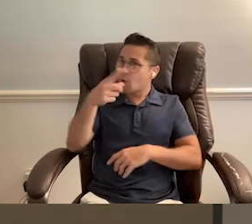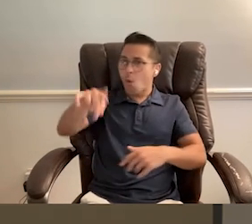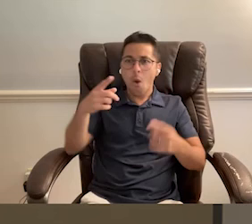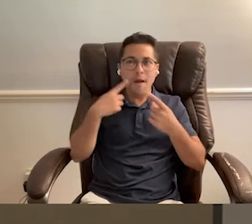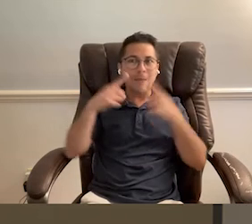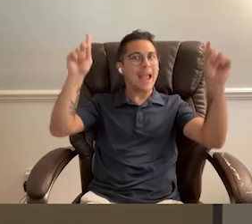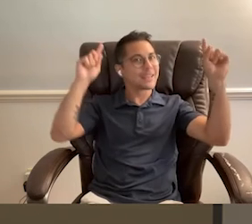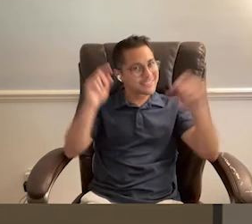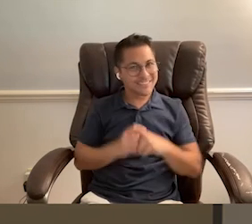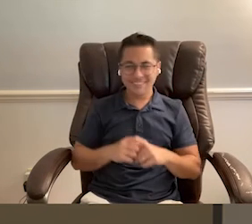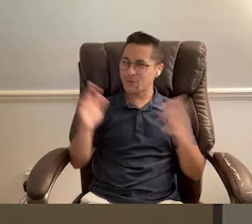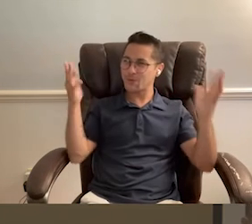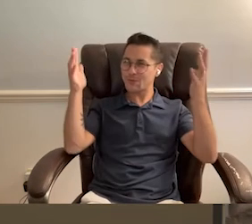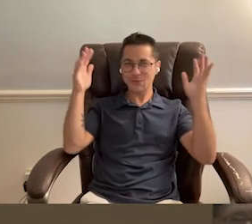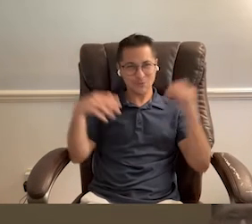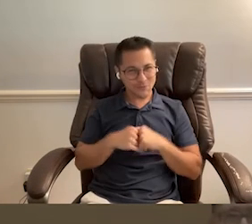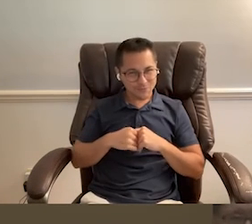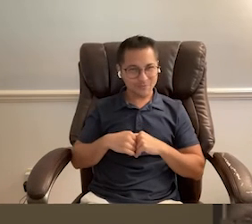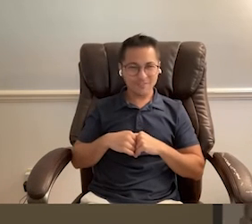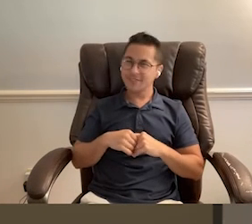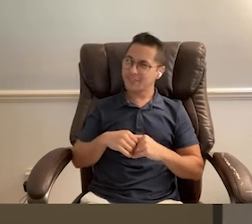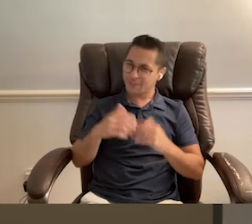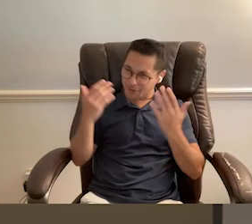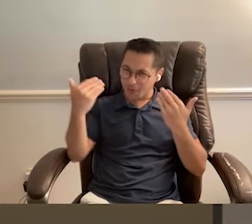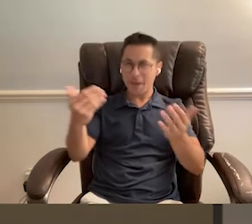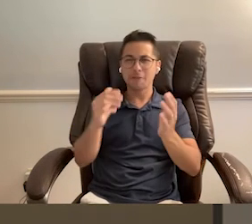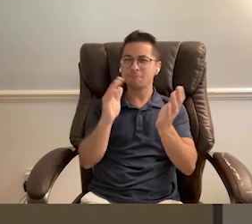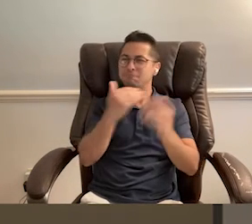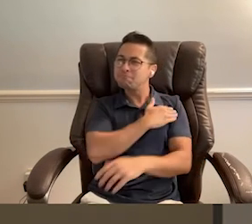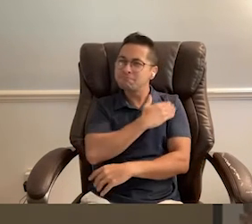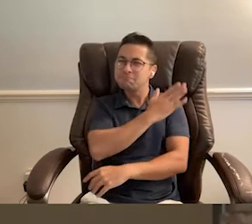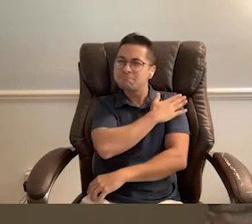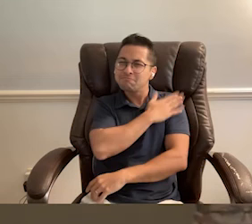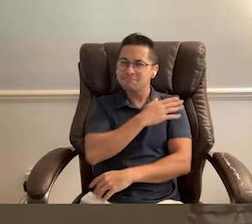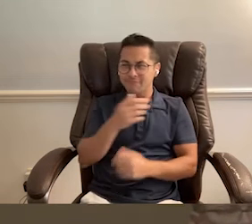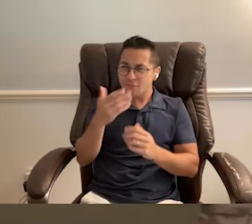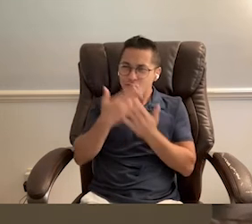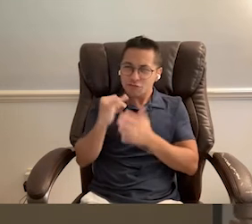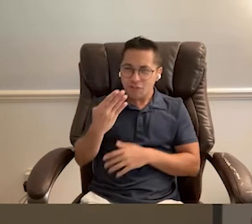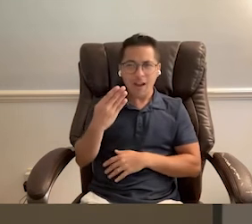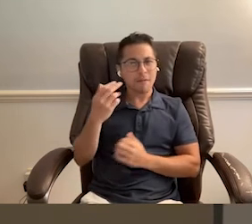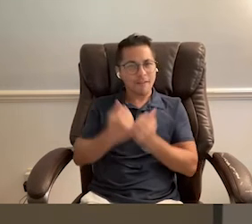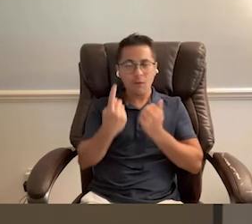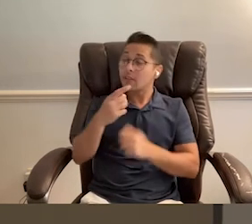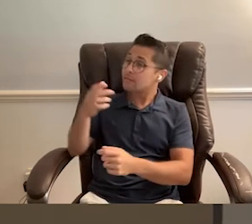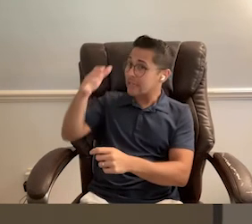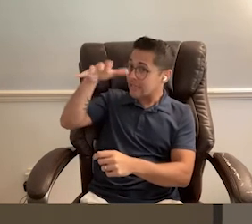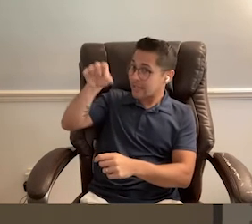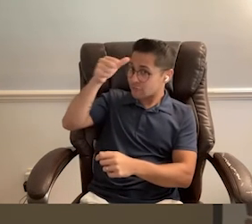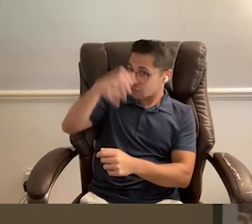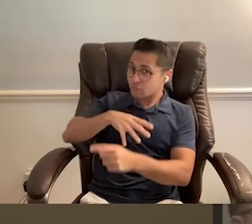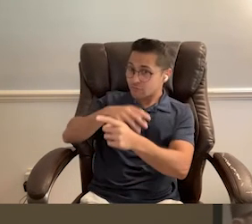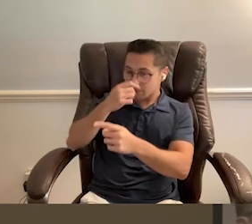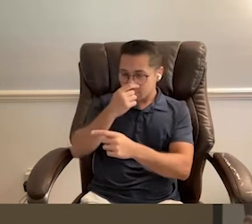it to the first day. Give yourself a round of applause. Good job, everybody. Yes, sir. Give him the ball.